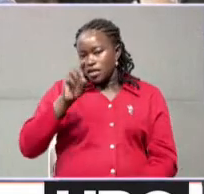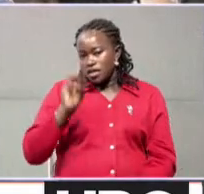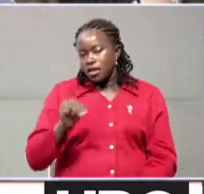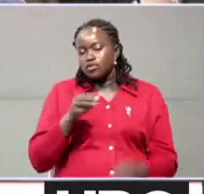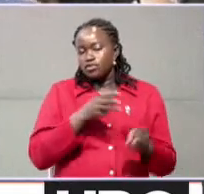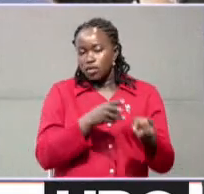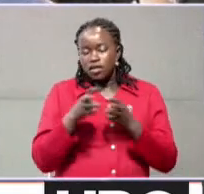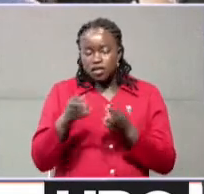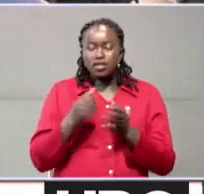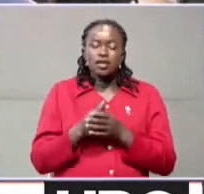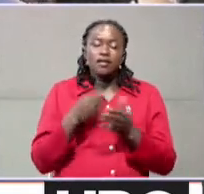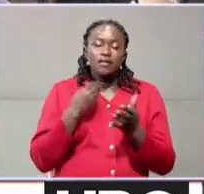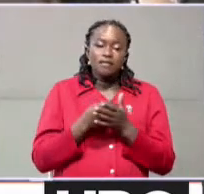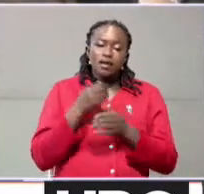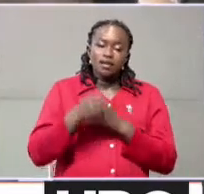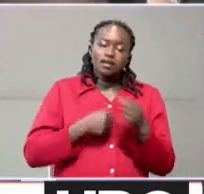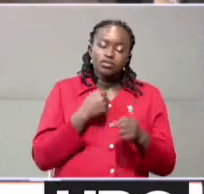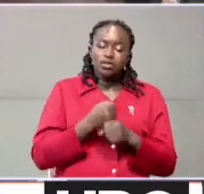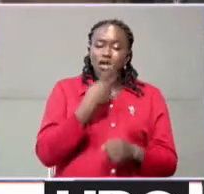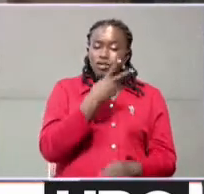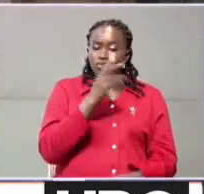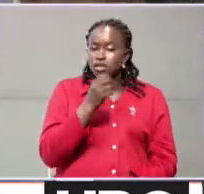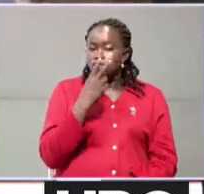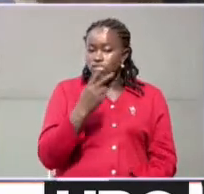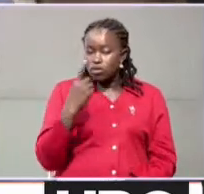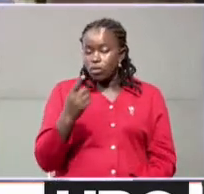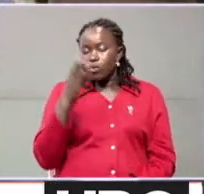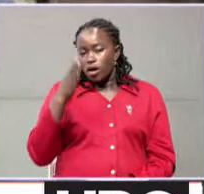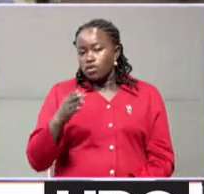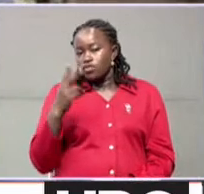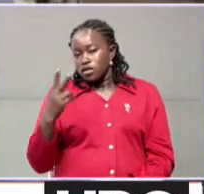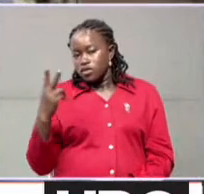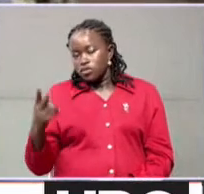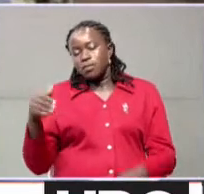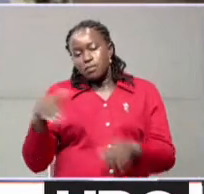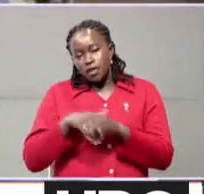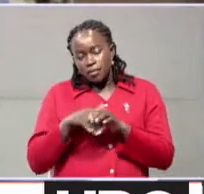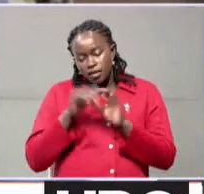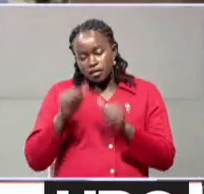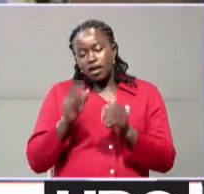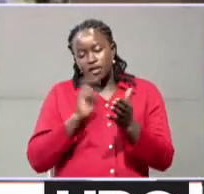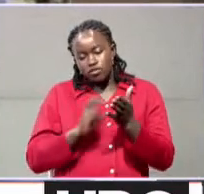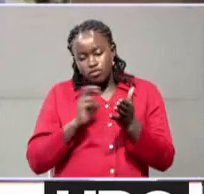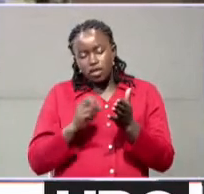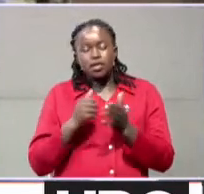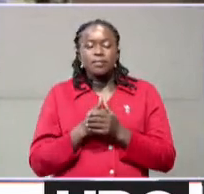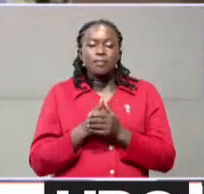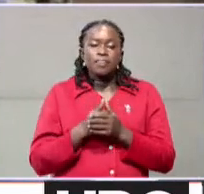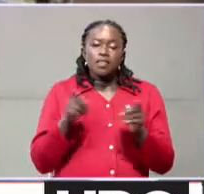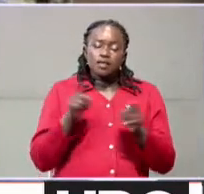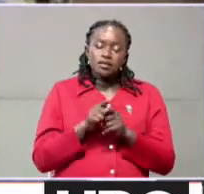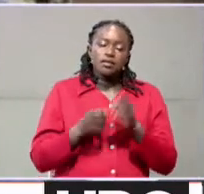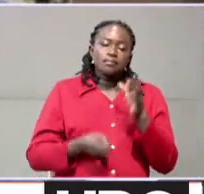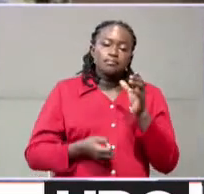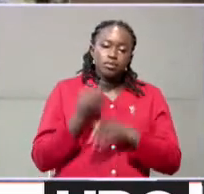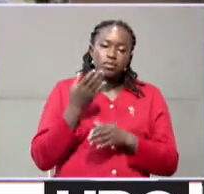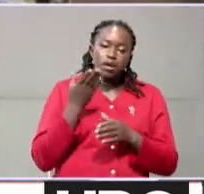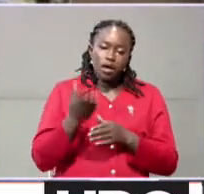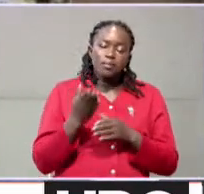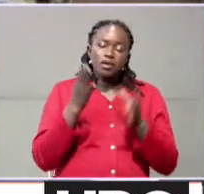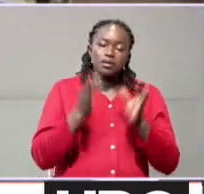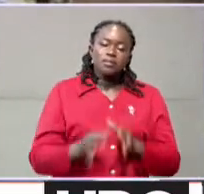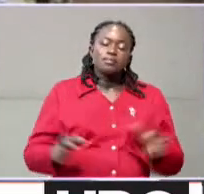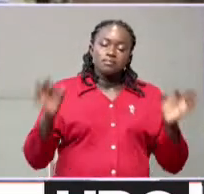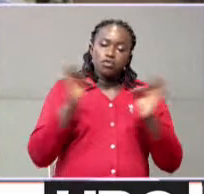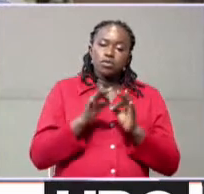financial year 2021 2022 members can read that item number three is also establishment of the relevant